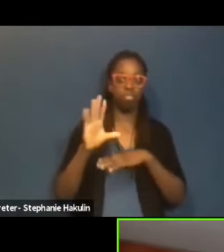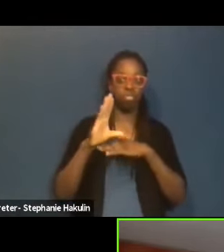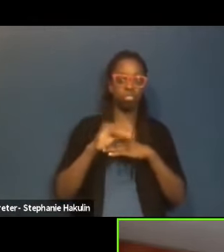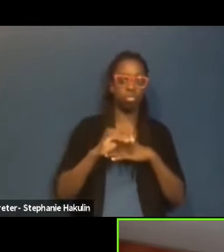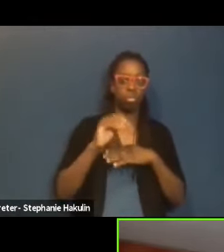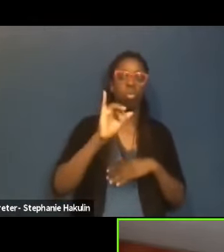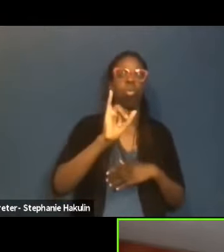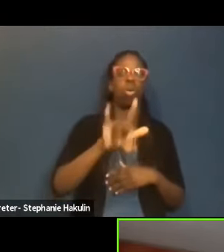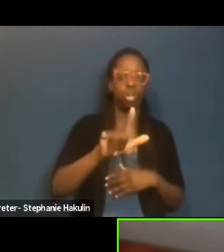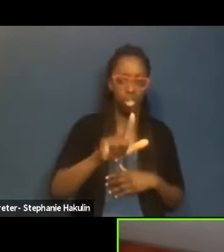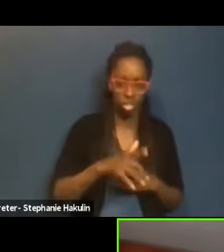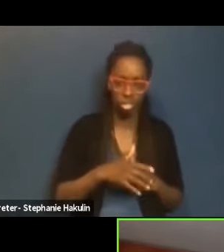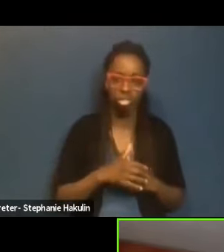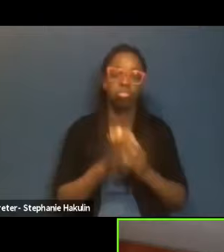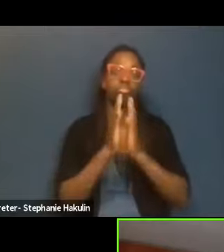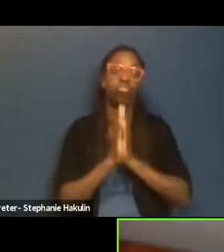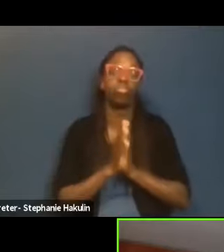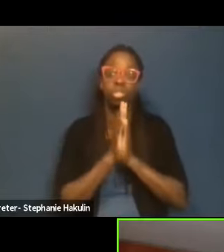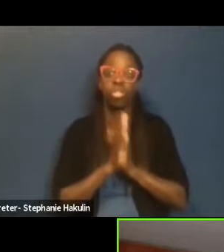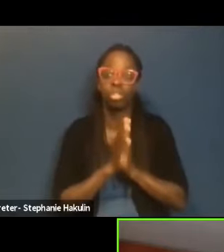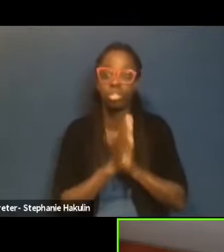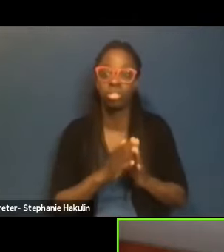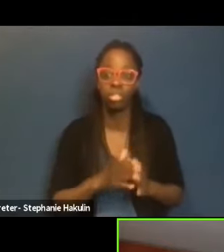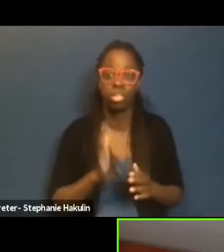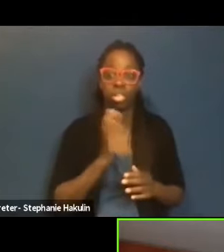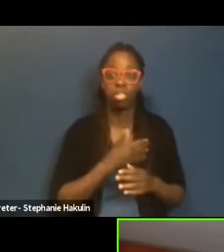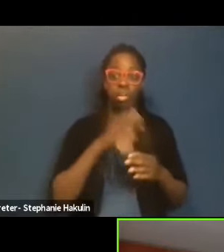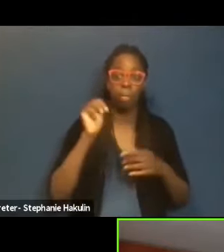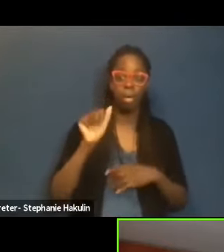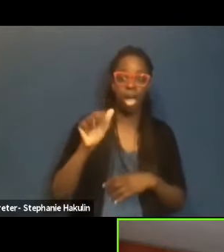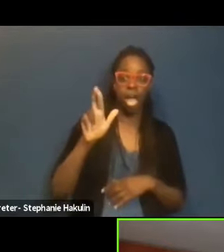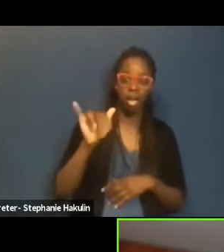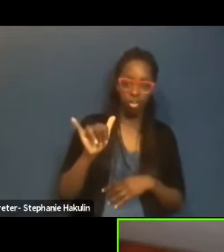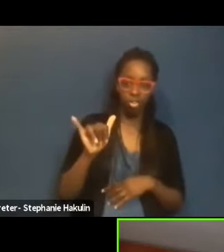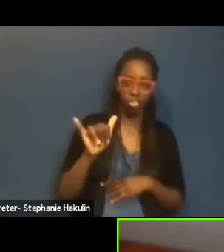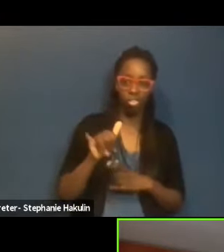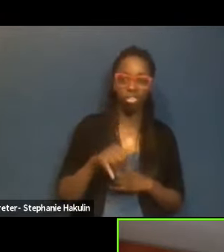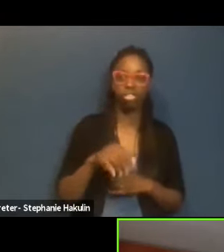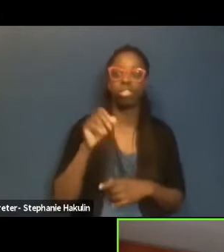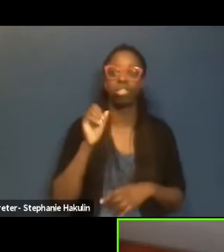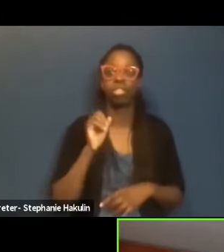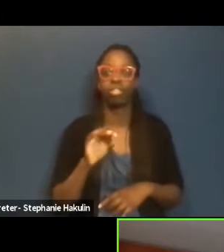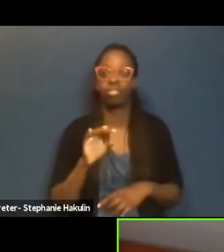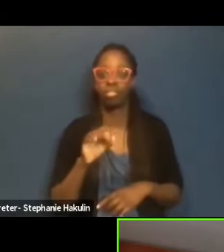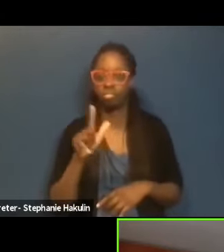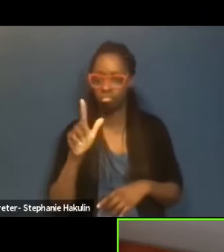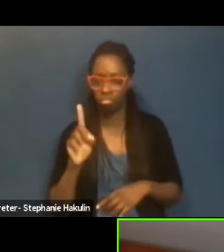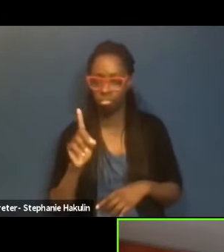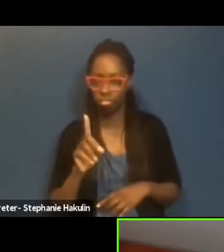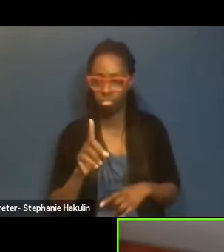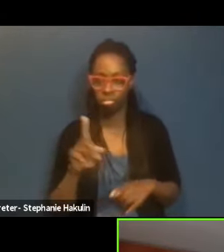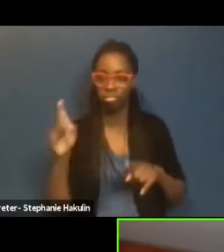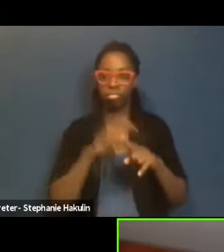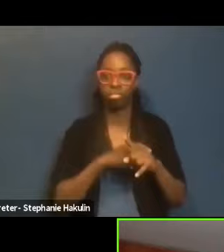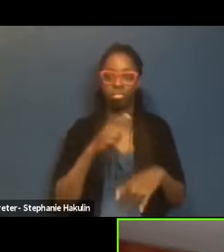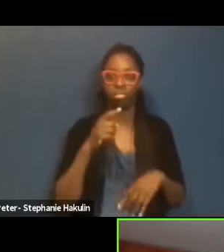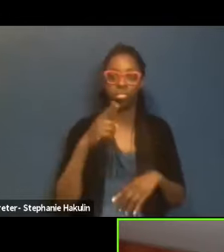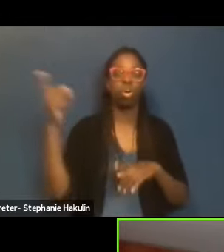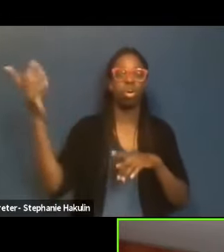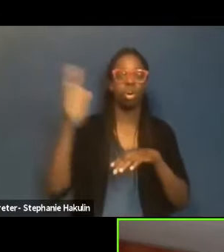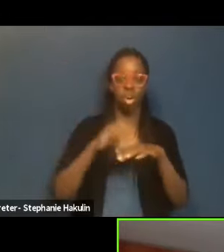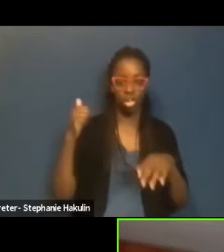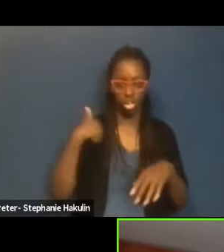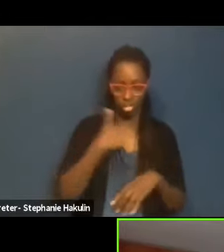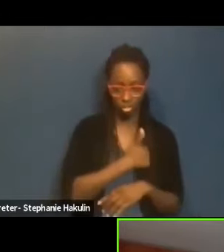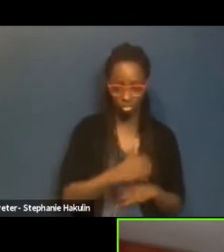long distance phone calls to La Isla, pray for us. Our Lady of inherited nostalgia, Our Lady of slurred Spanish, Nuestra Señora de la S